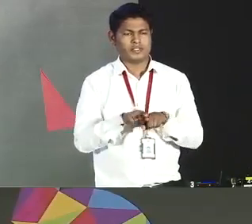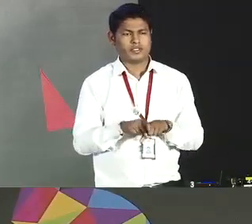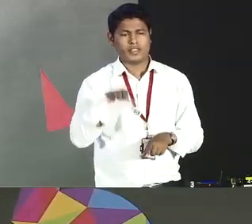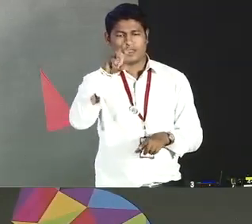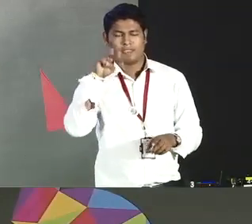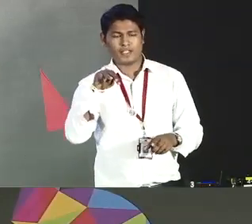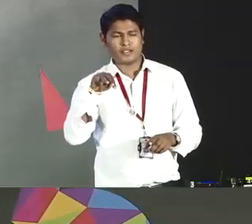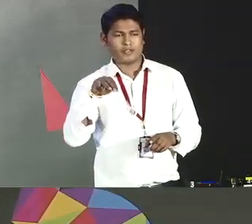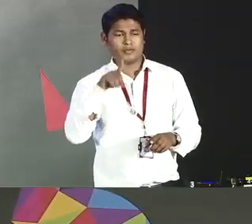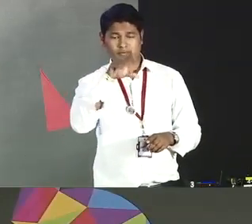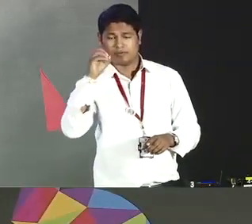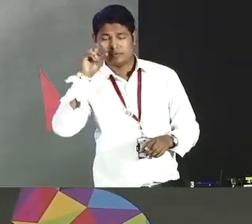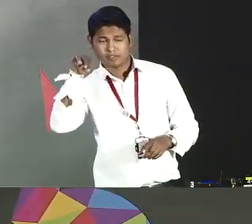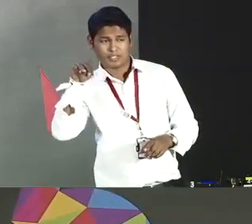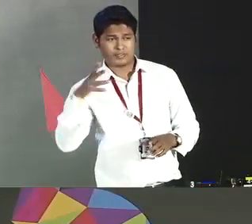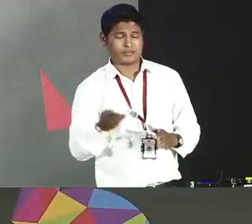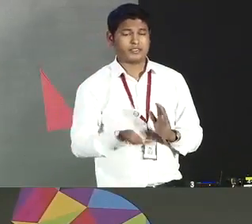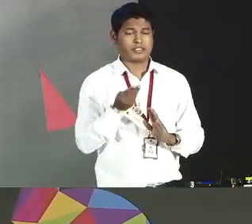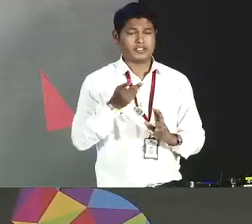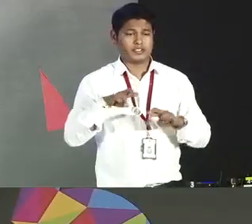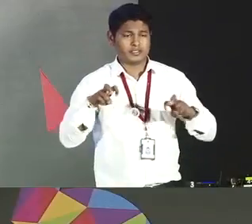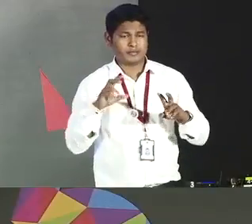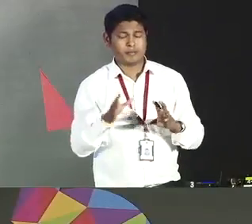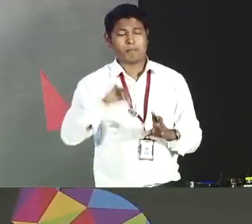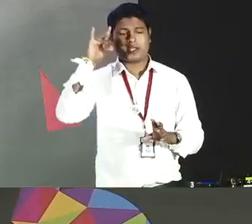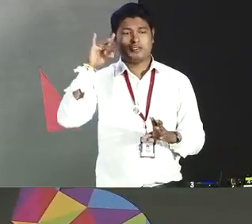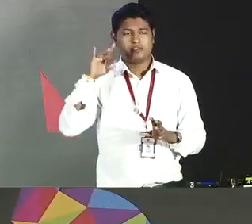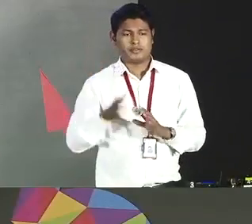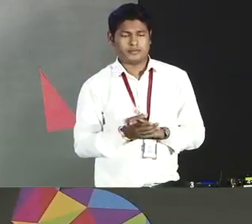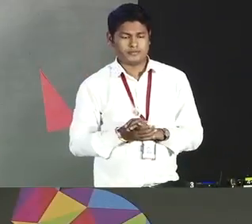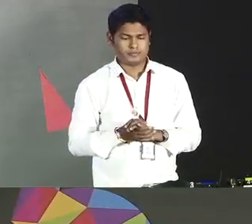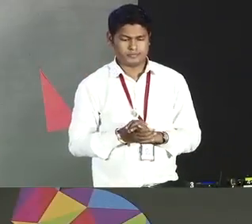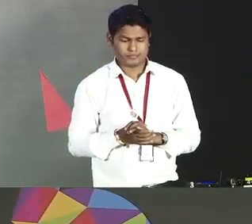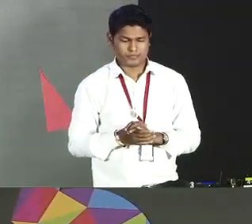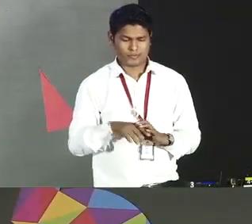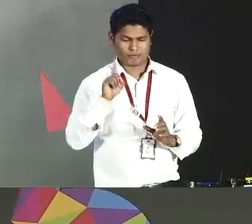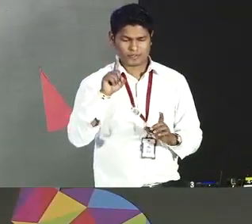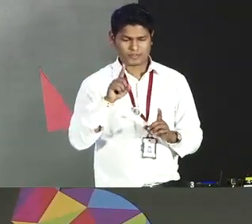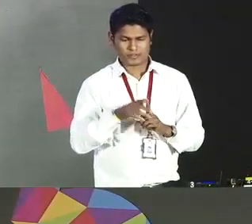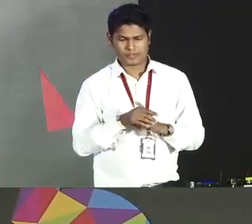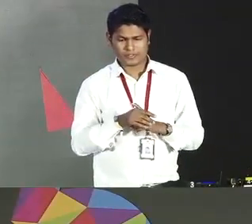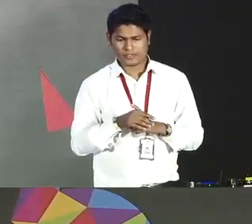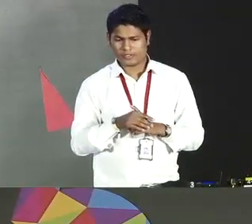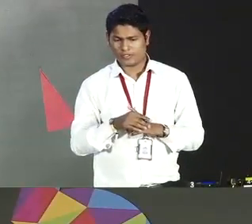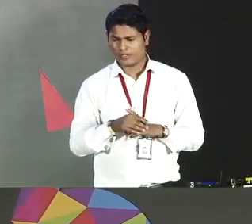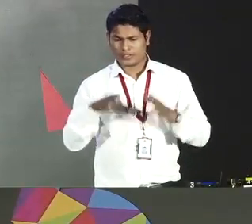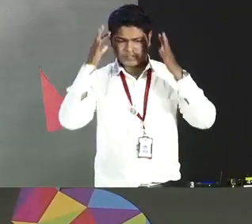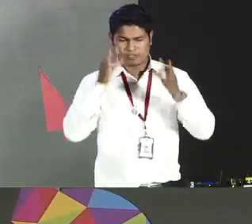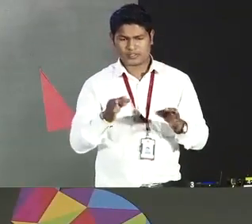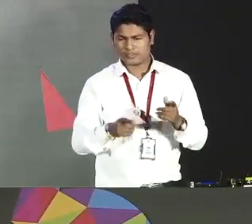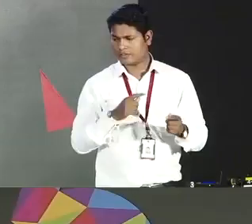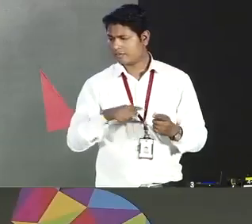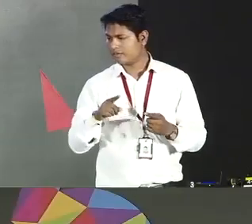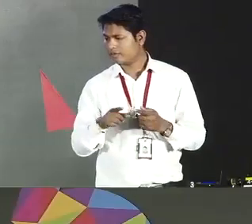10,000 decision trees instantaneously and find the best one. I have a hard time looking at one decision tree, right? This is what it does really,